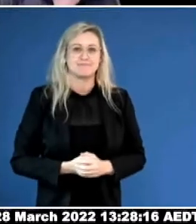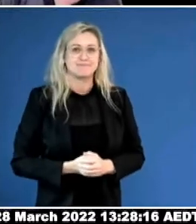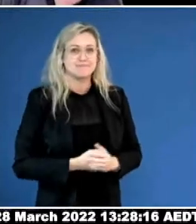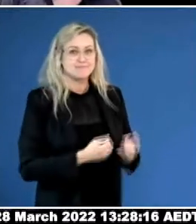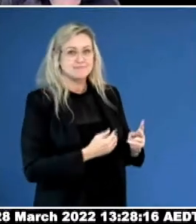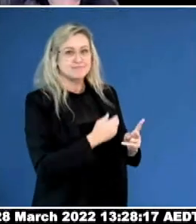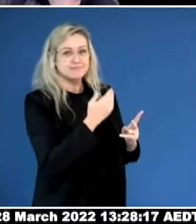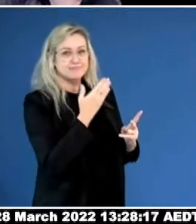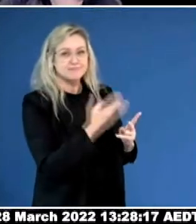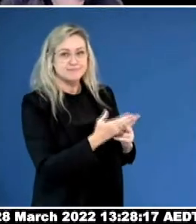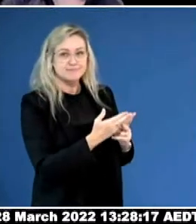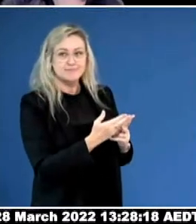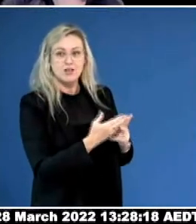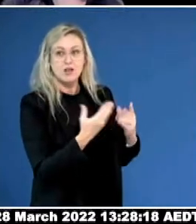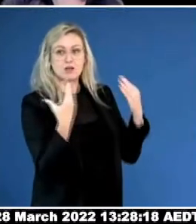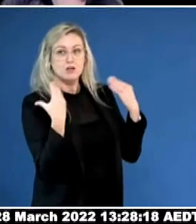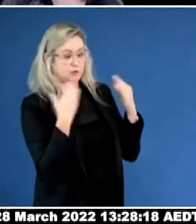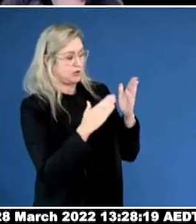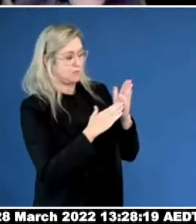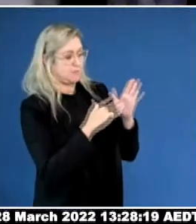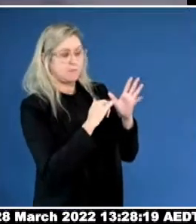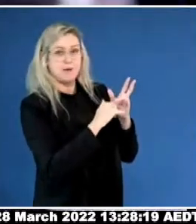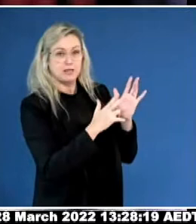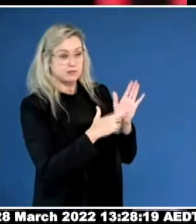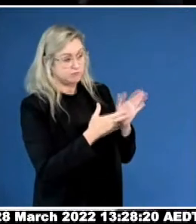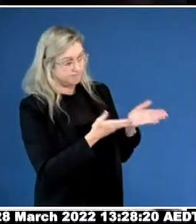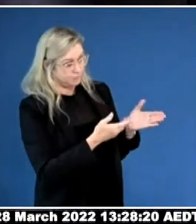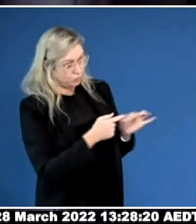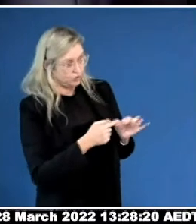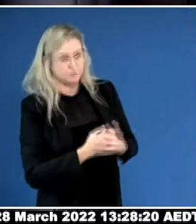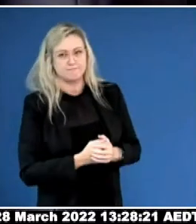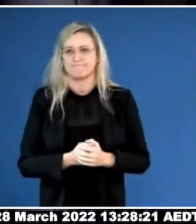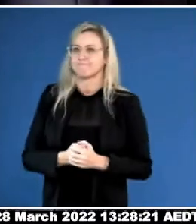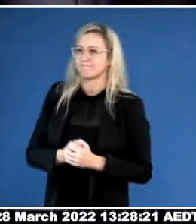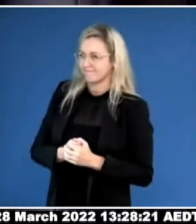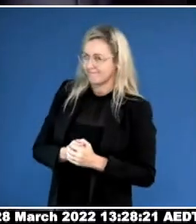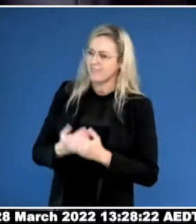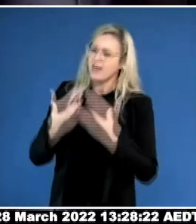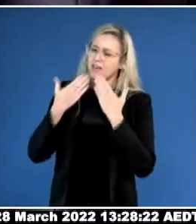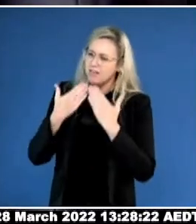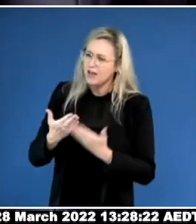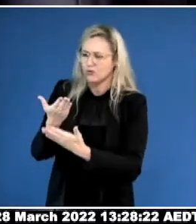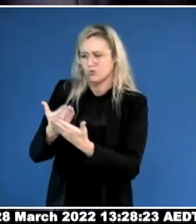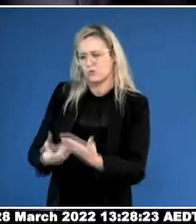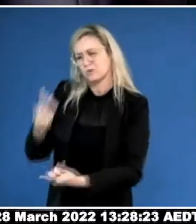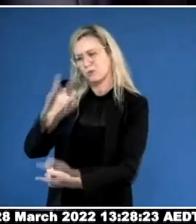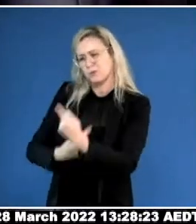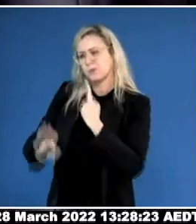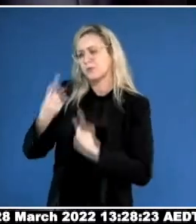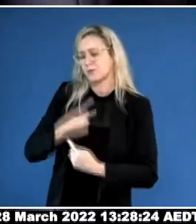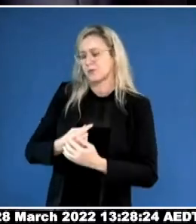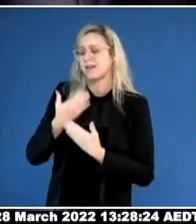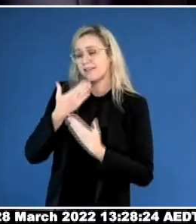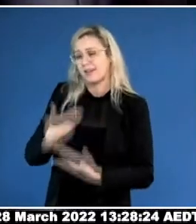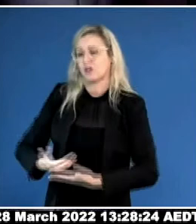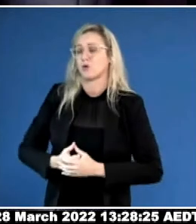Yes, thank you, Chair. Nicole, I just want to say thank you for your evidence today and also for being part of